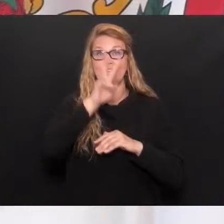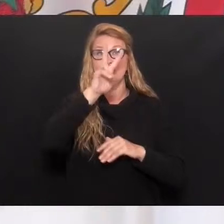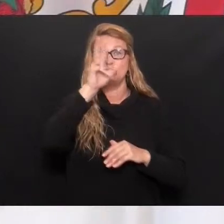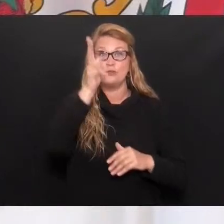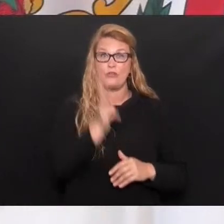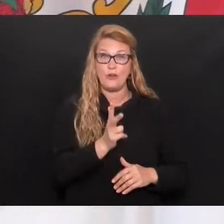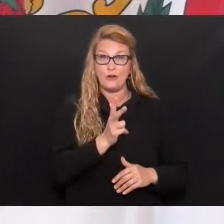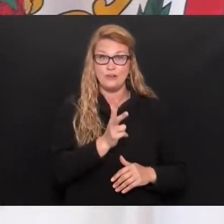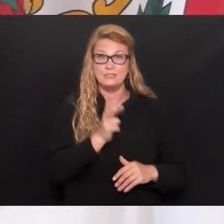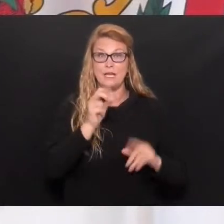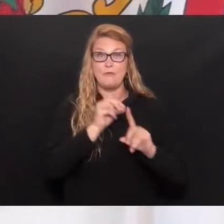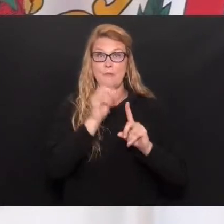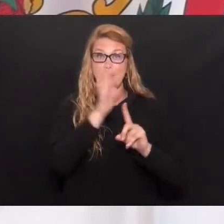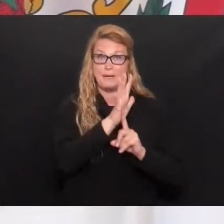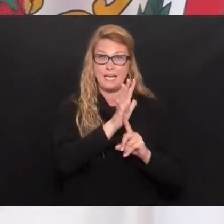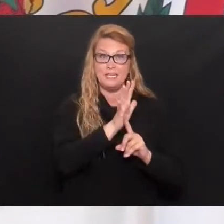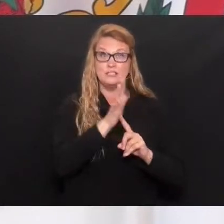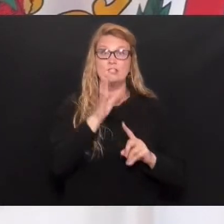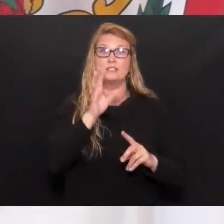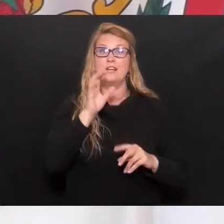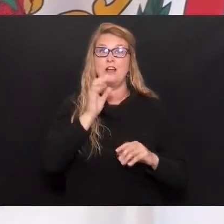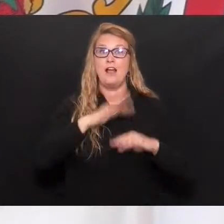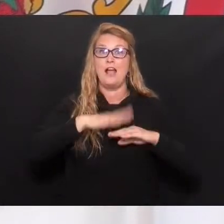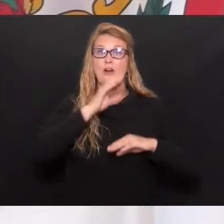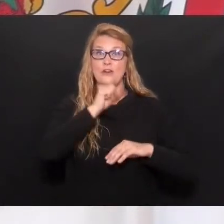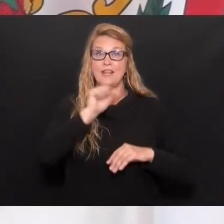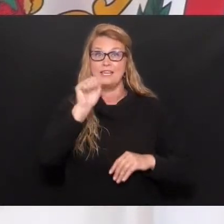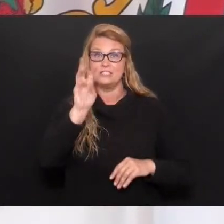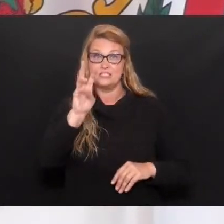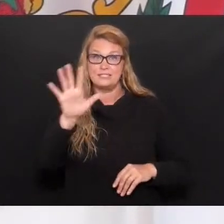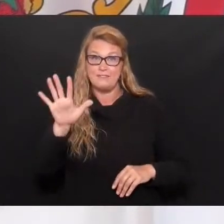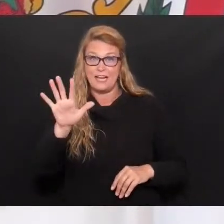2/3 of the population that's over 65 years of age